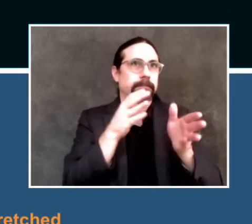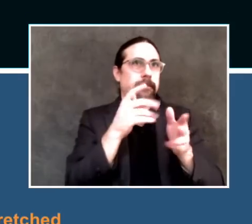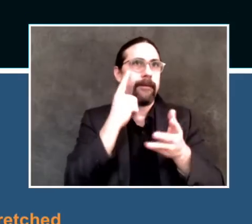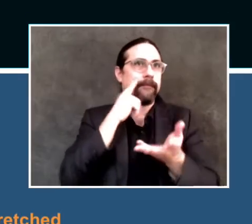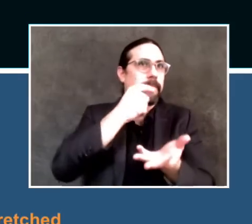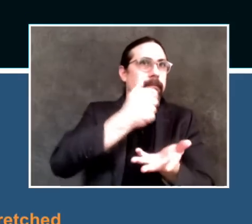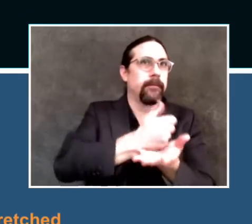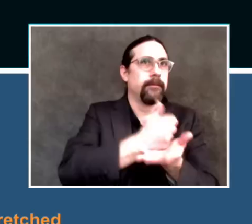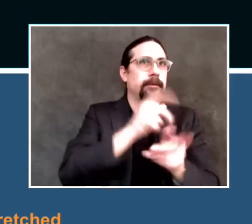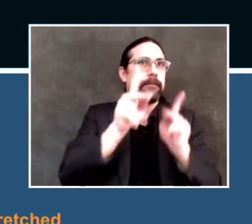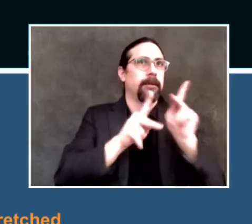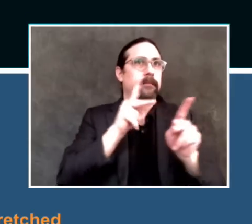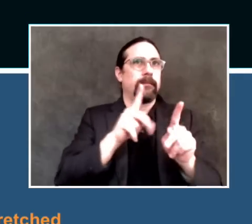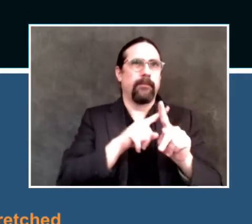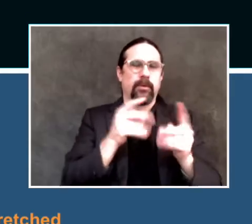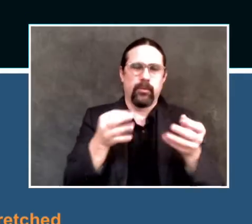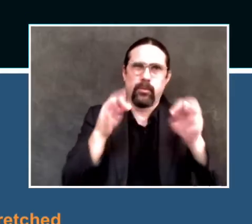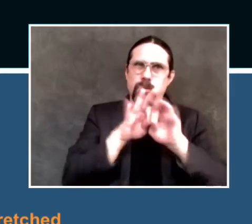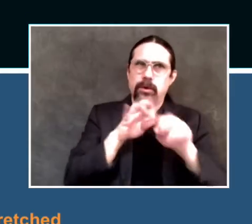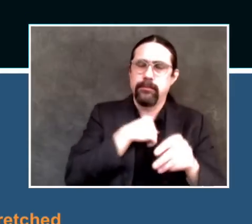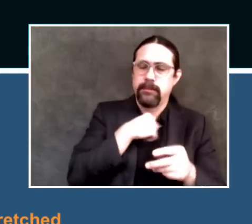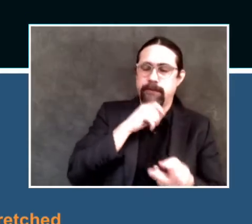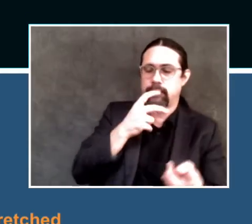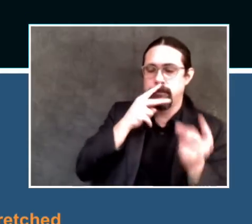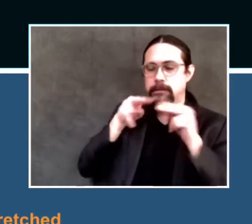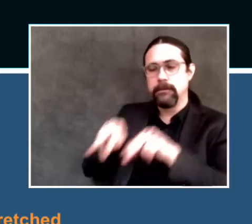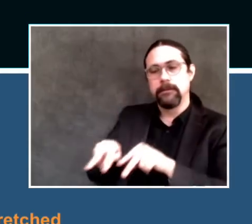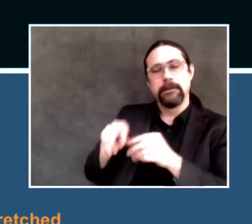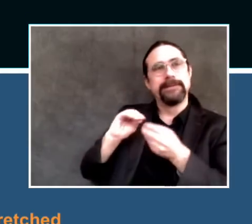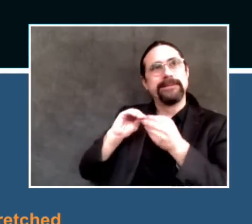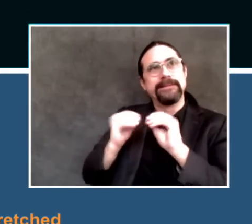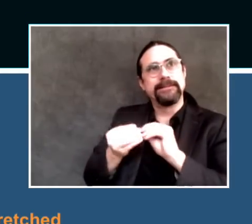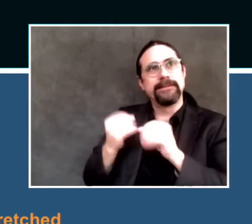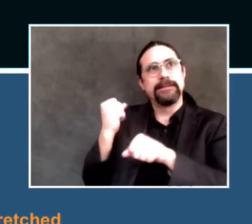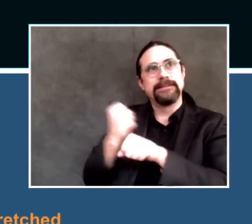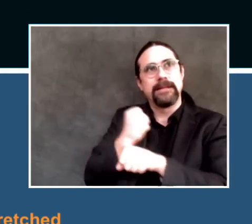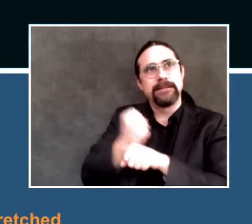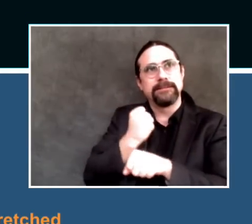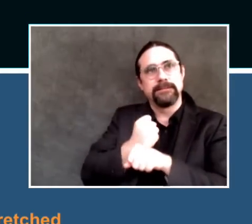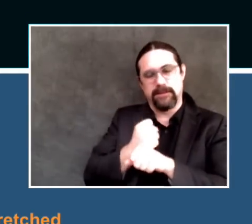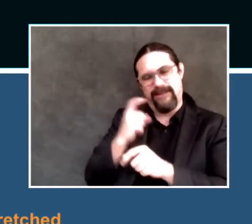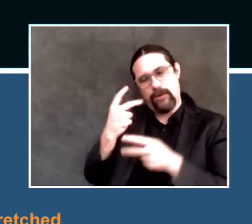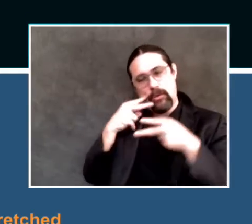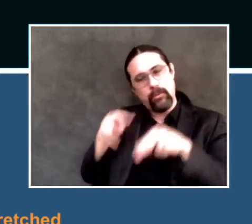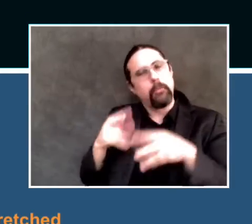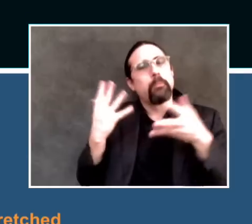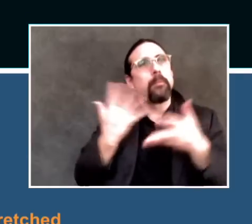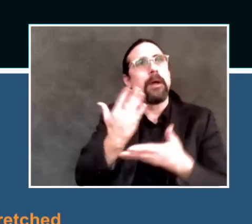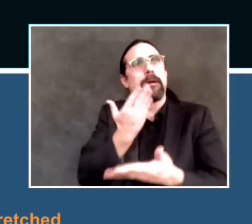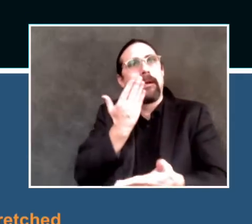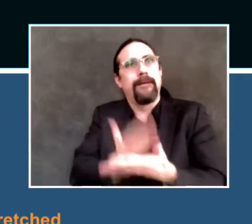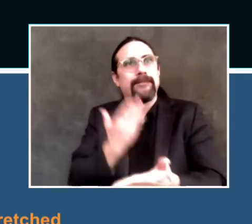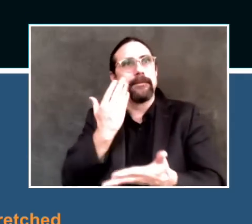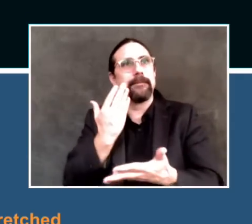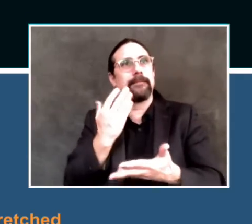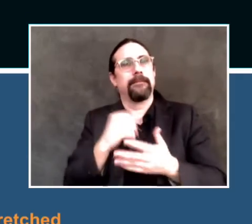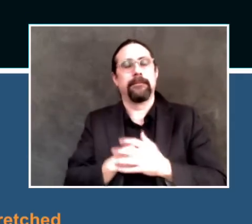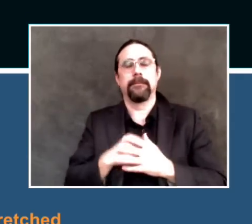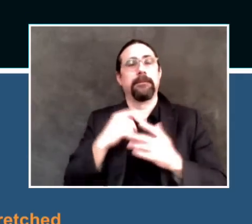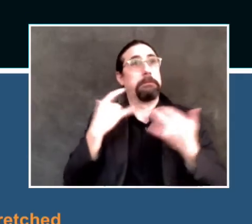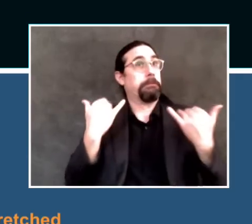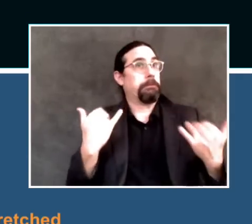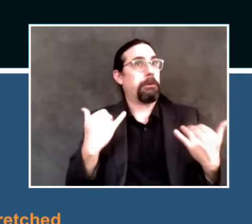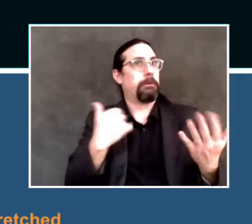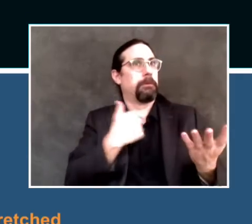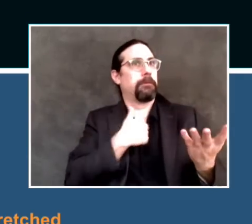better progress, more proof that we can start to open up more, or bluntly, if we don't do it right, or if